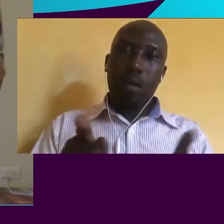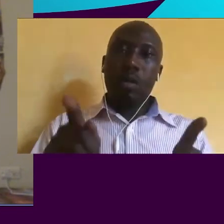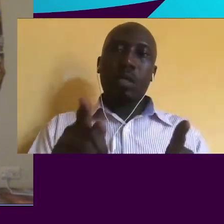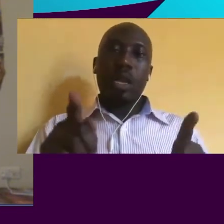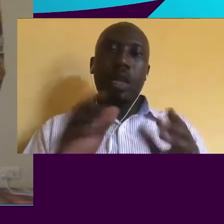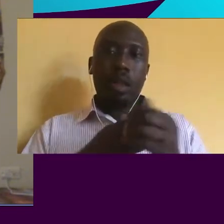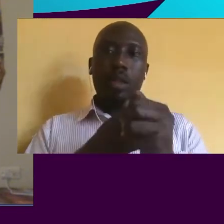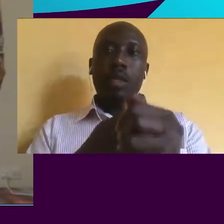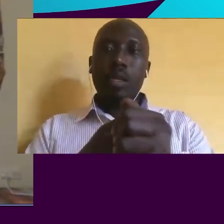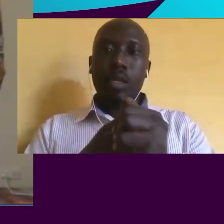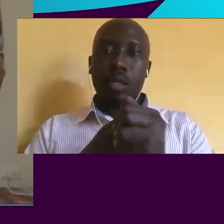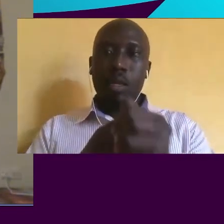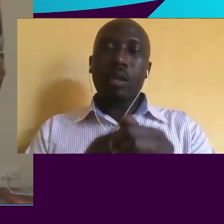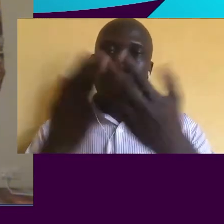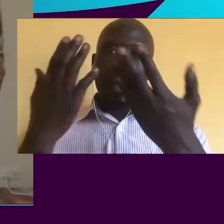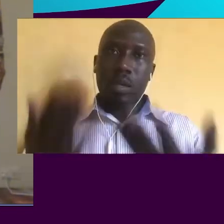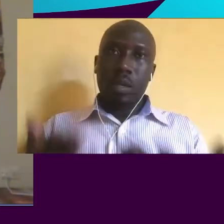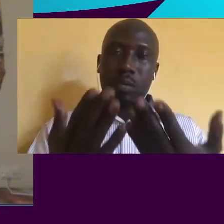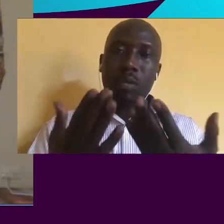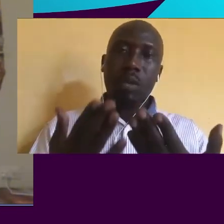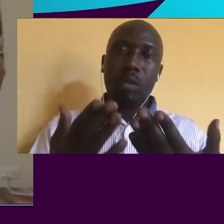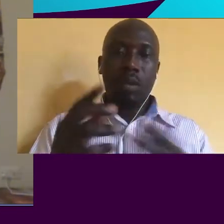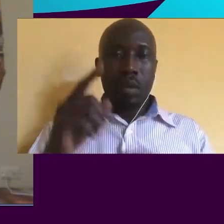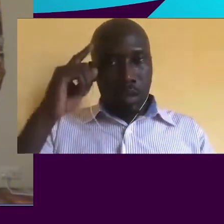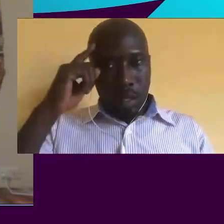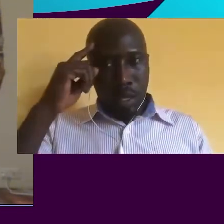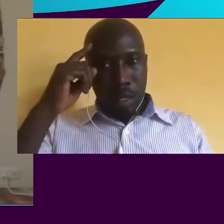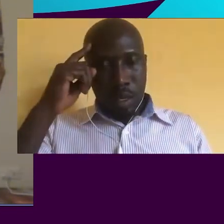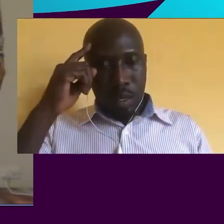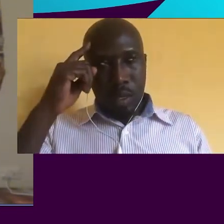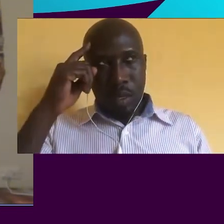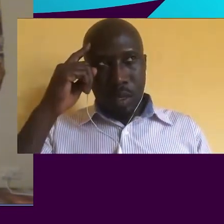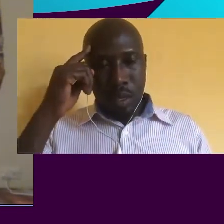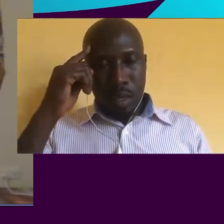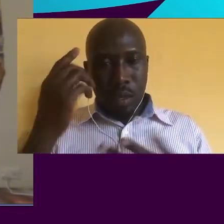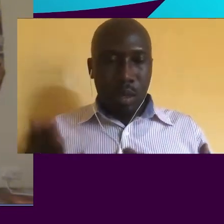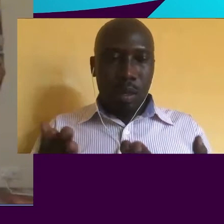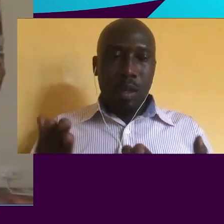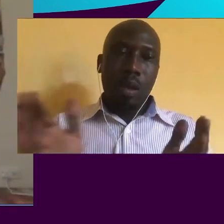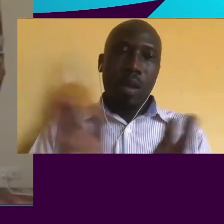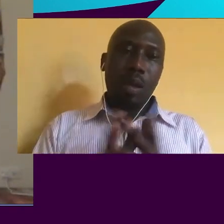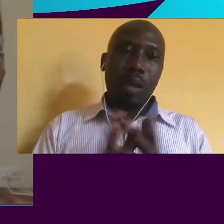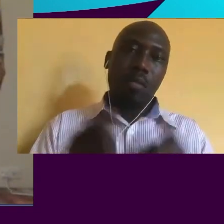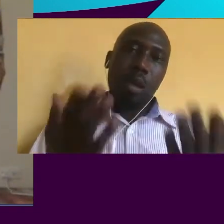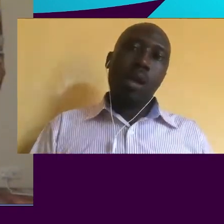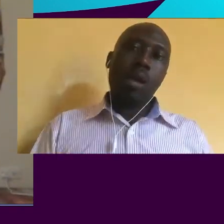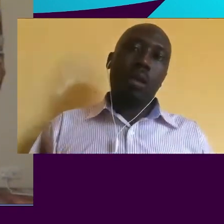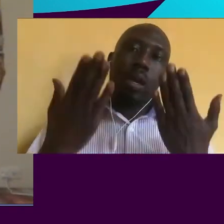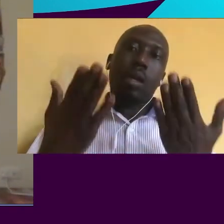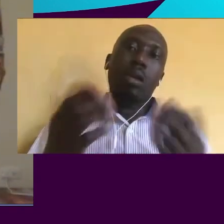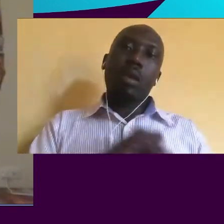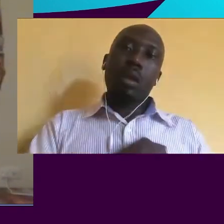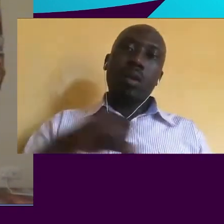to maybe think a bit differently and really encourage our women to